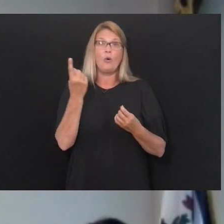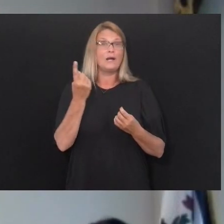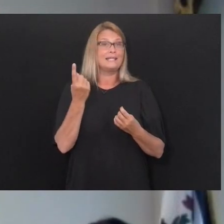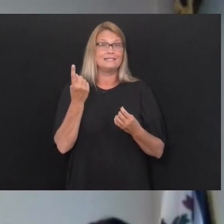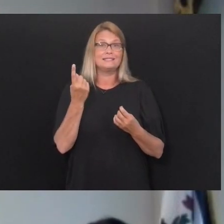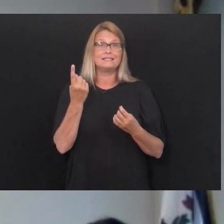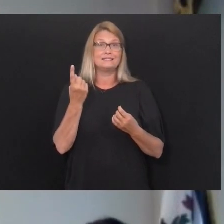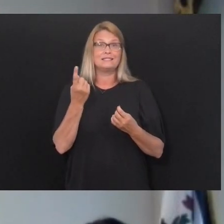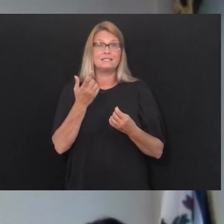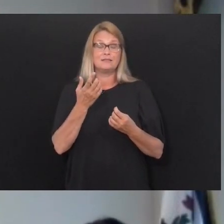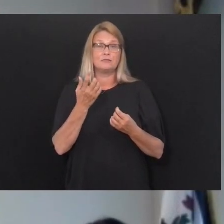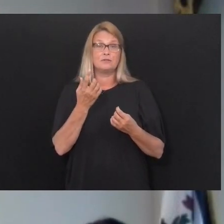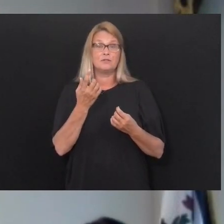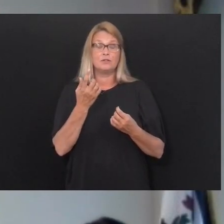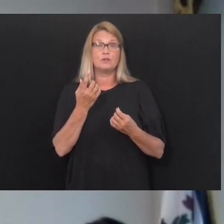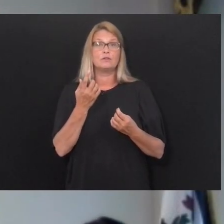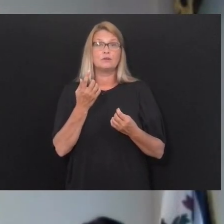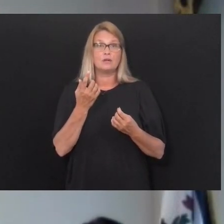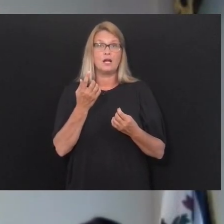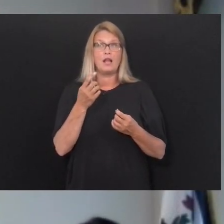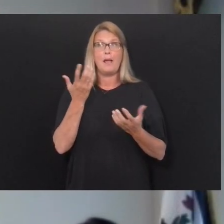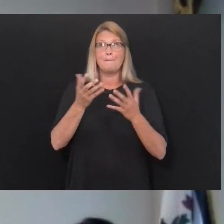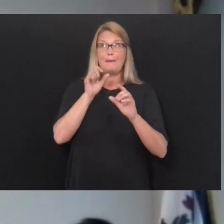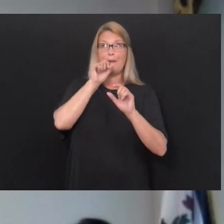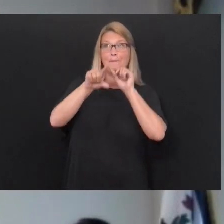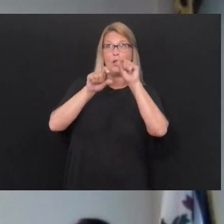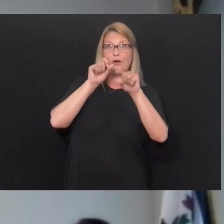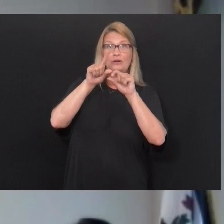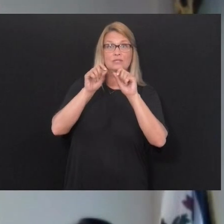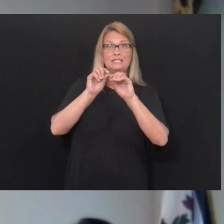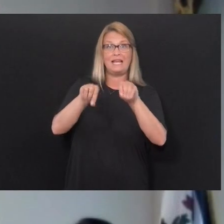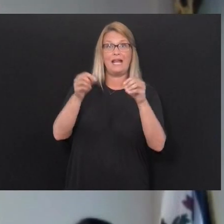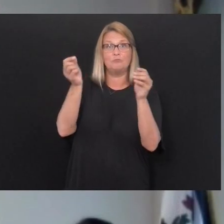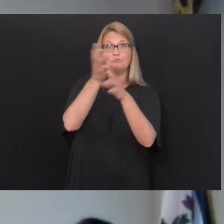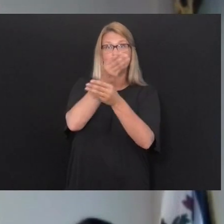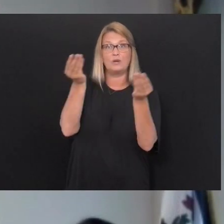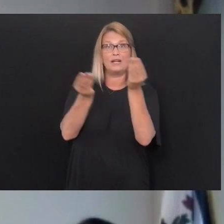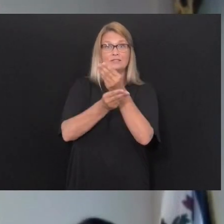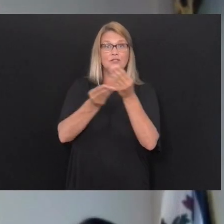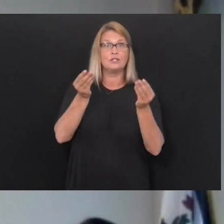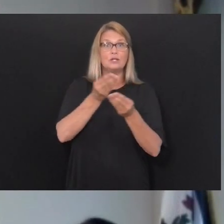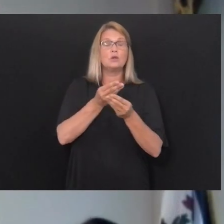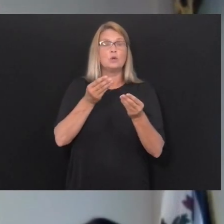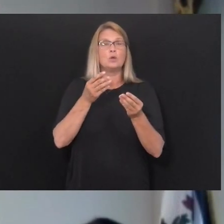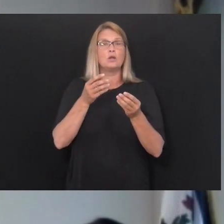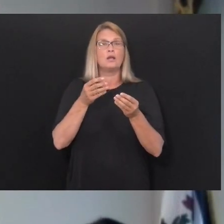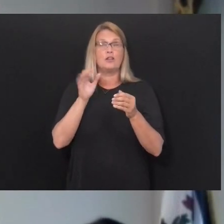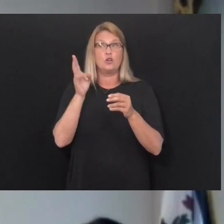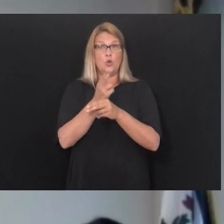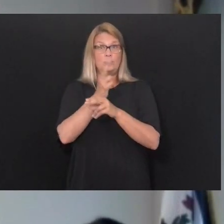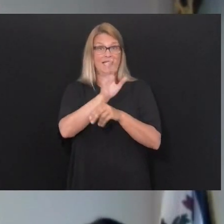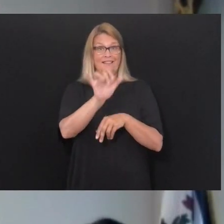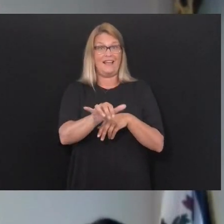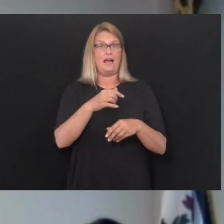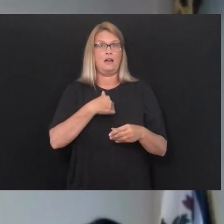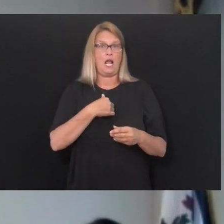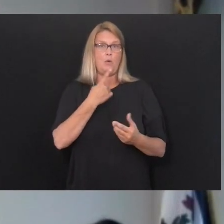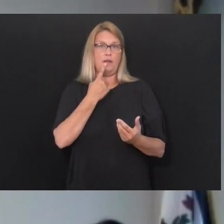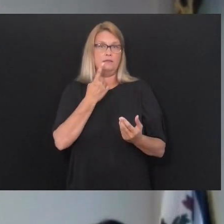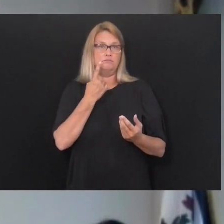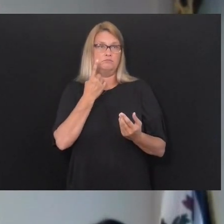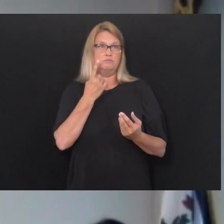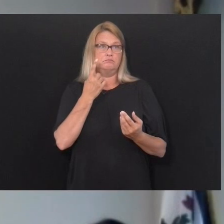them from the standpoint of letting them make the right calls, and if they think a business is exposing others and